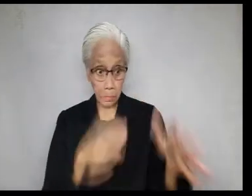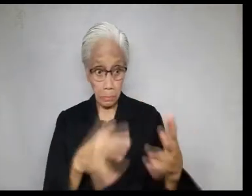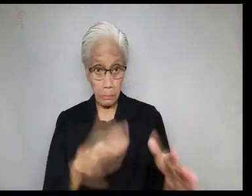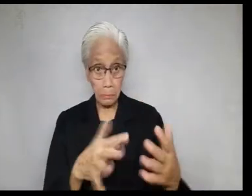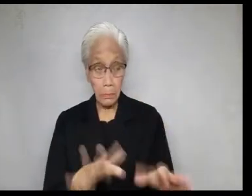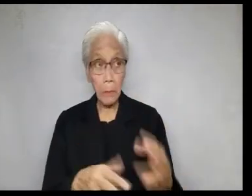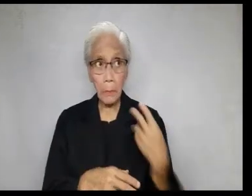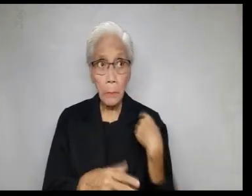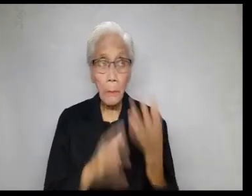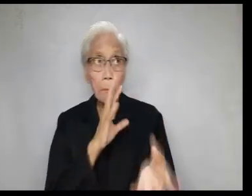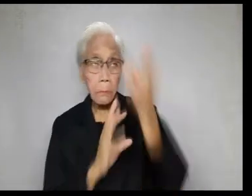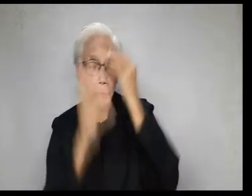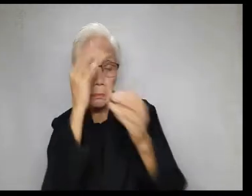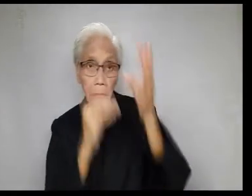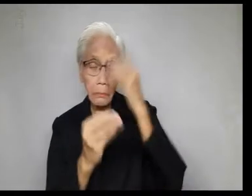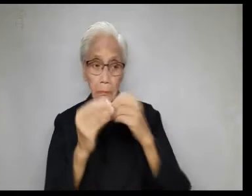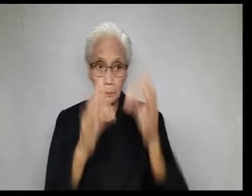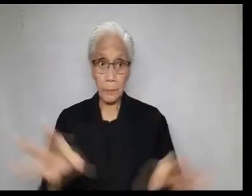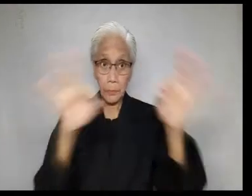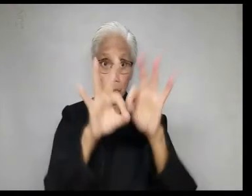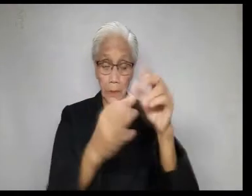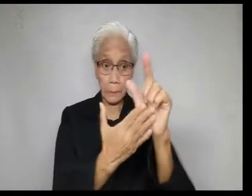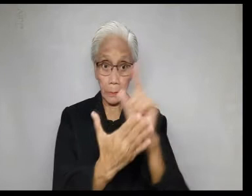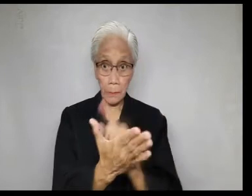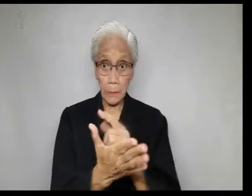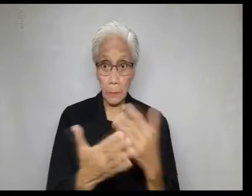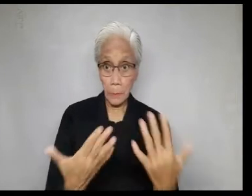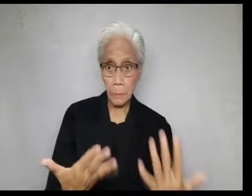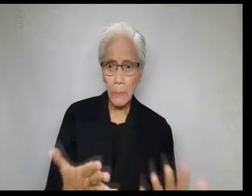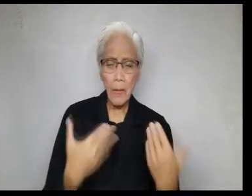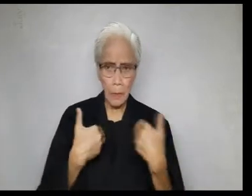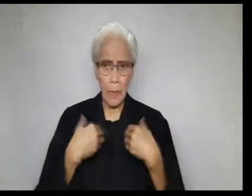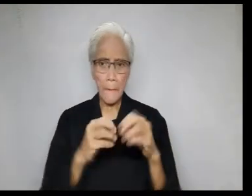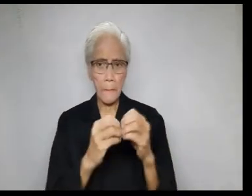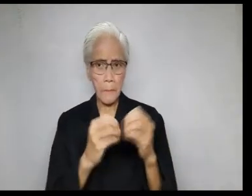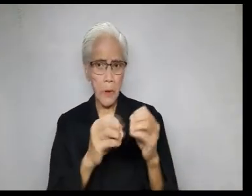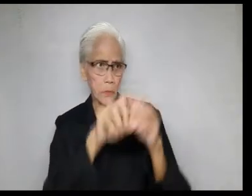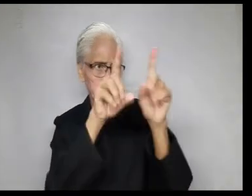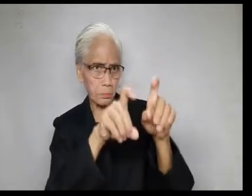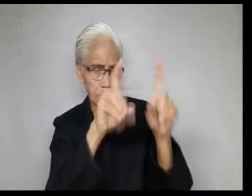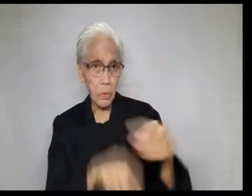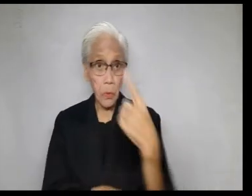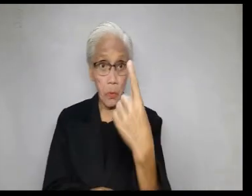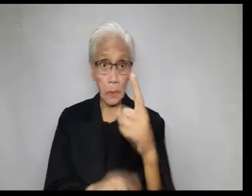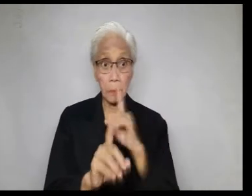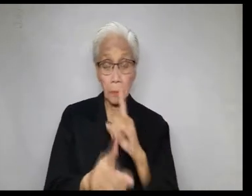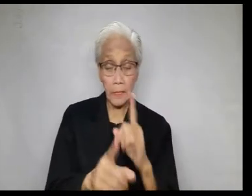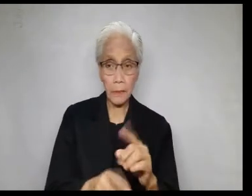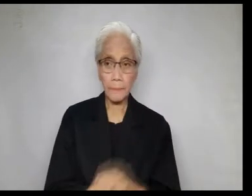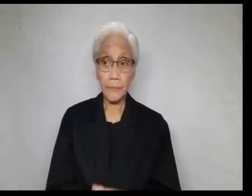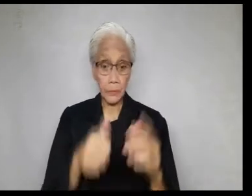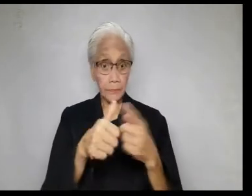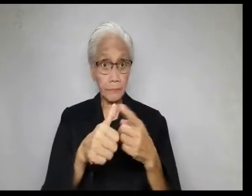we draw some very important lessons from it. We close our sharing with more questions and one answer.